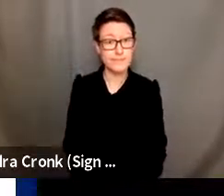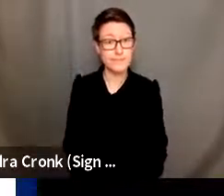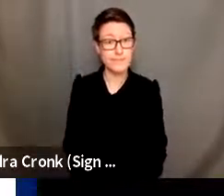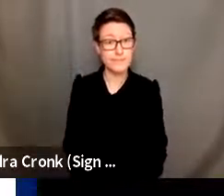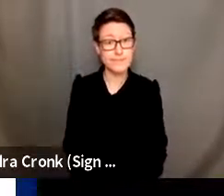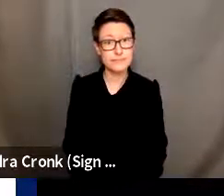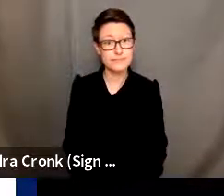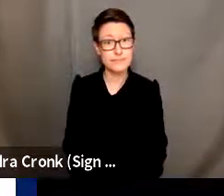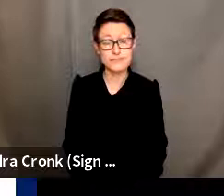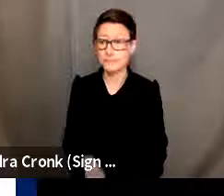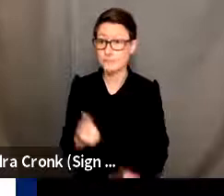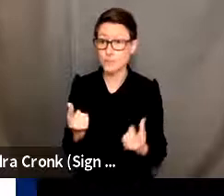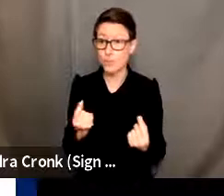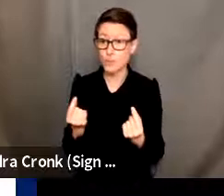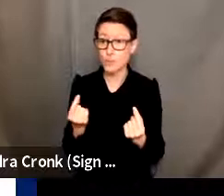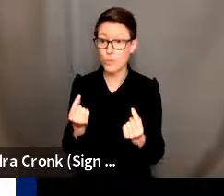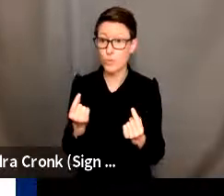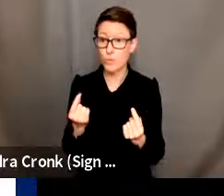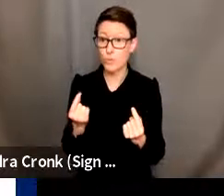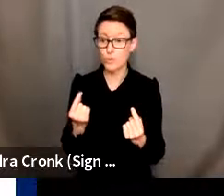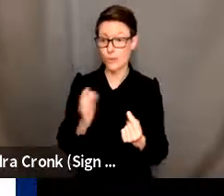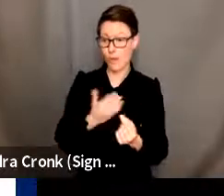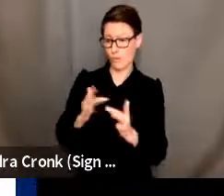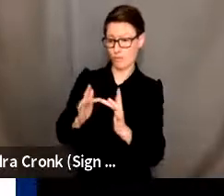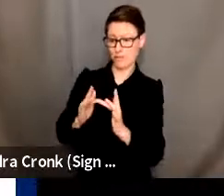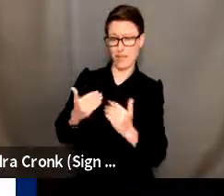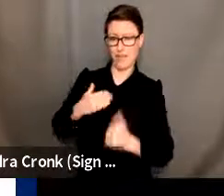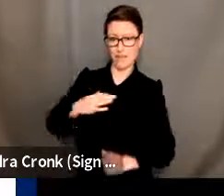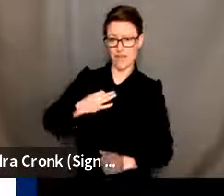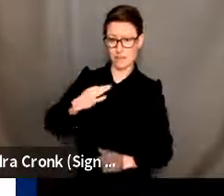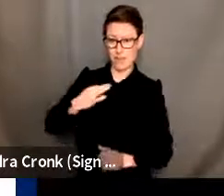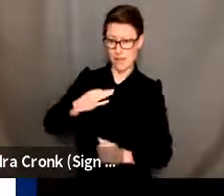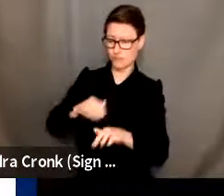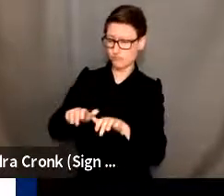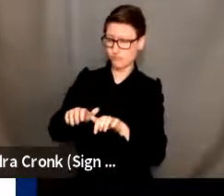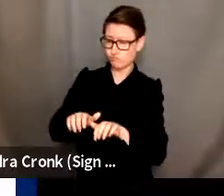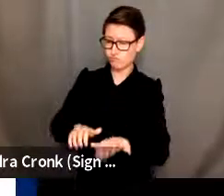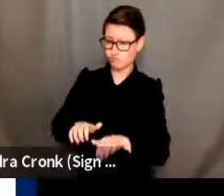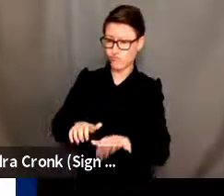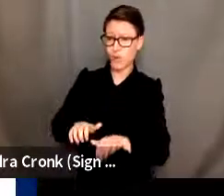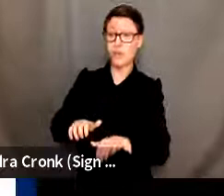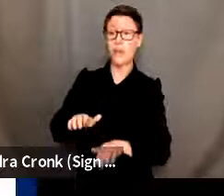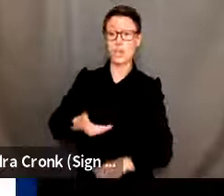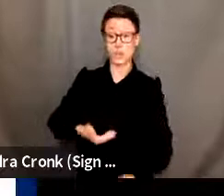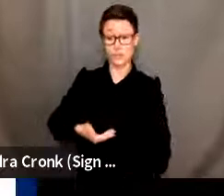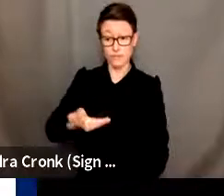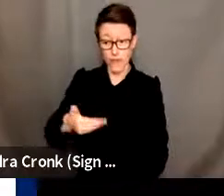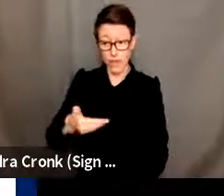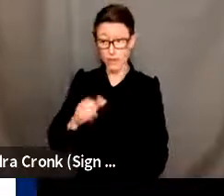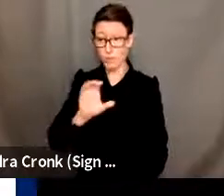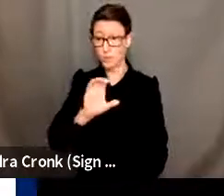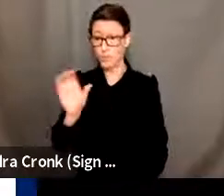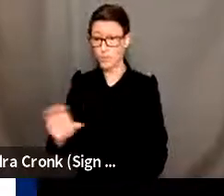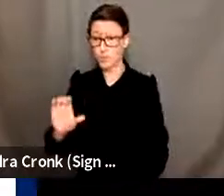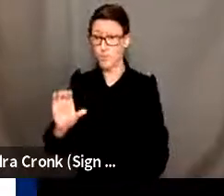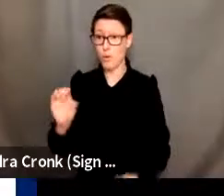So what you need to do is fill out an application on our website. You'll then be invited to a Zoom orientation. You'll have some